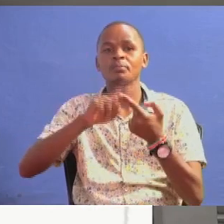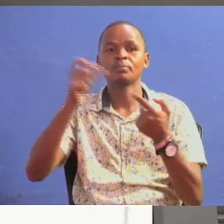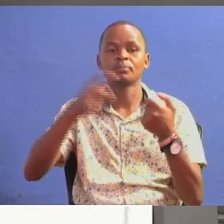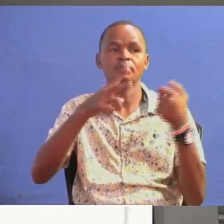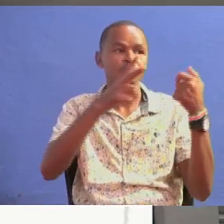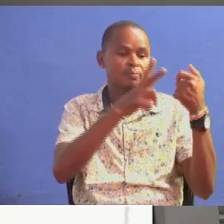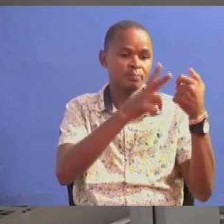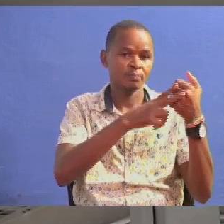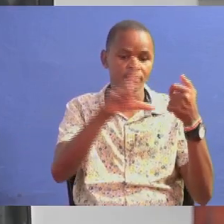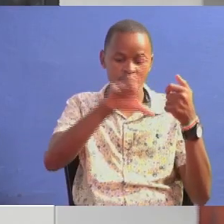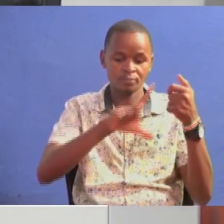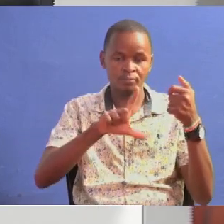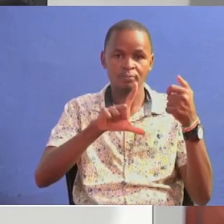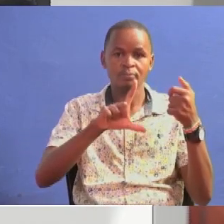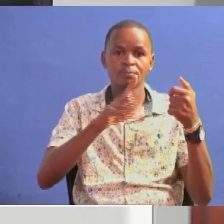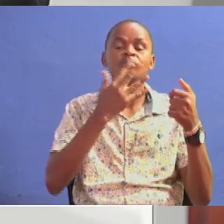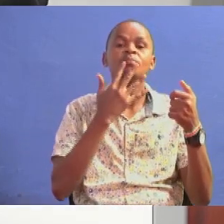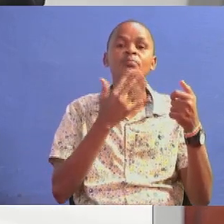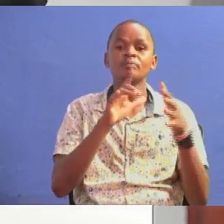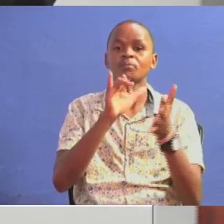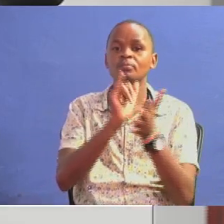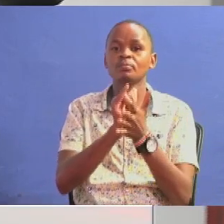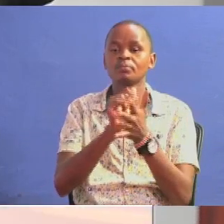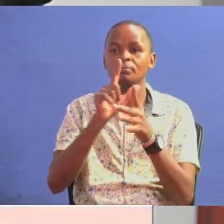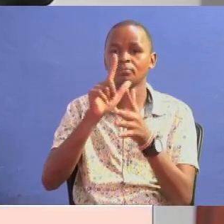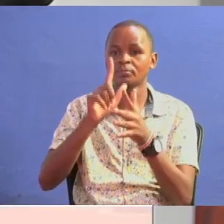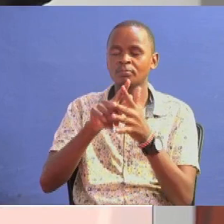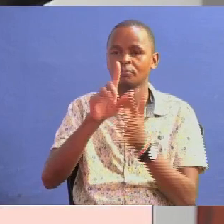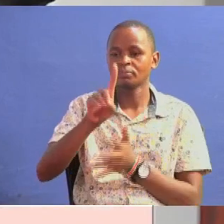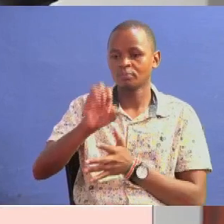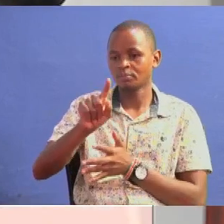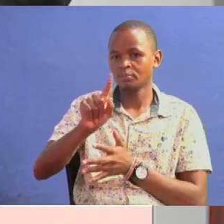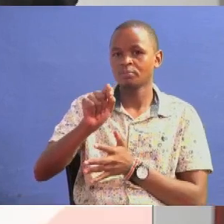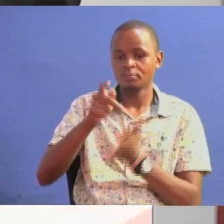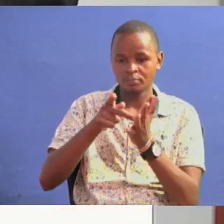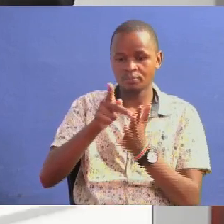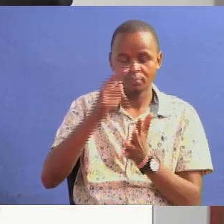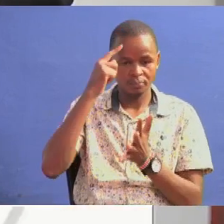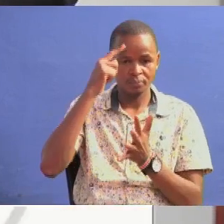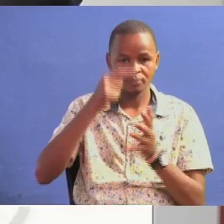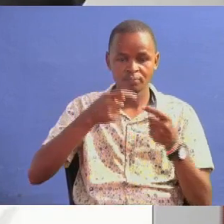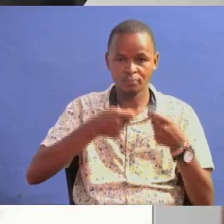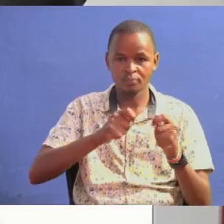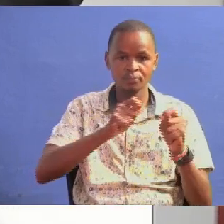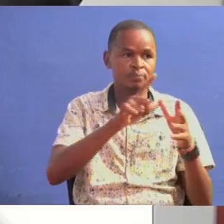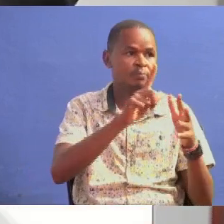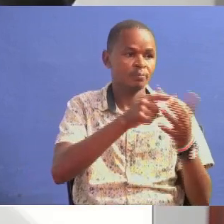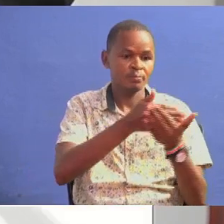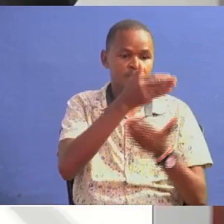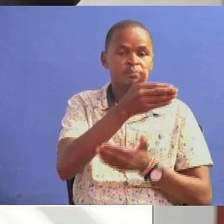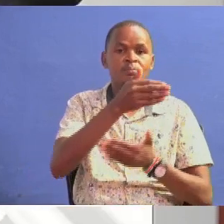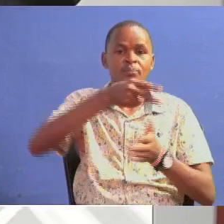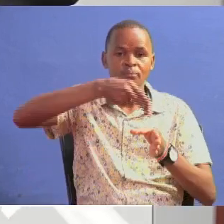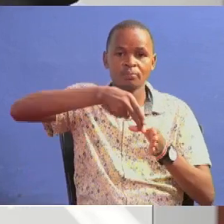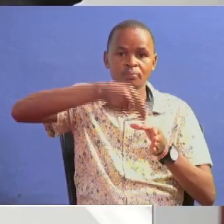July. Locally owned oil marketers have warned that they're drifting into debts due to delayed payments while struggling with the increased cost of buying refined